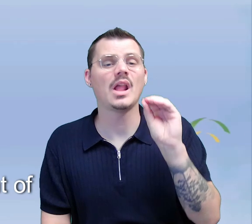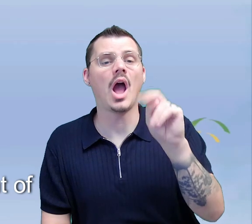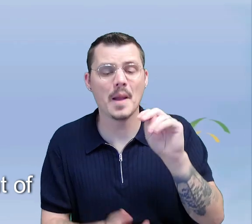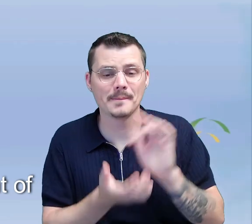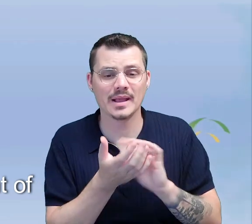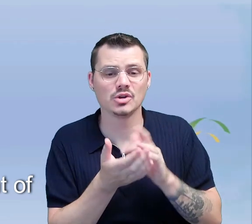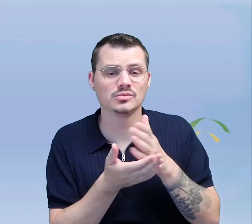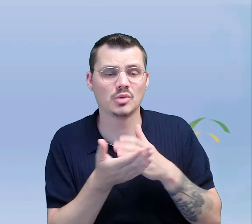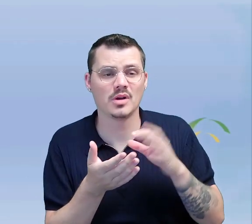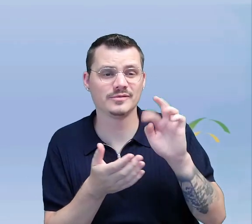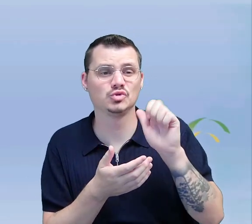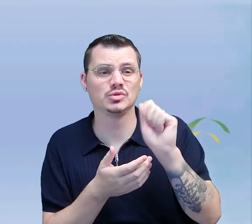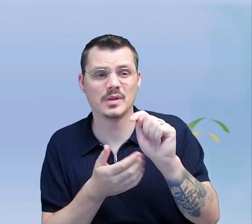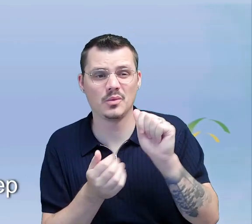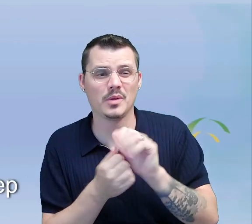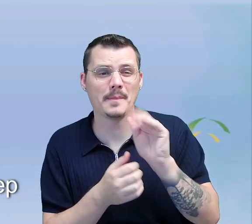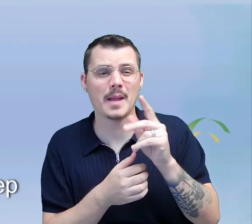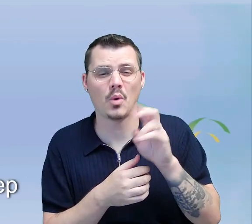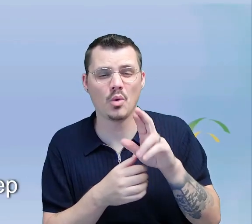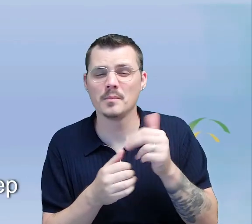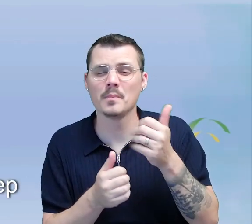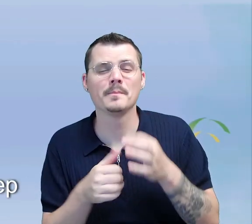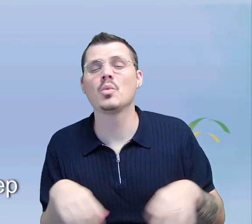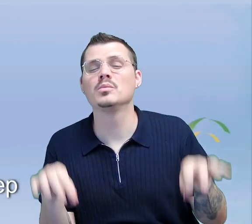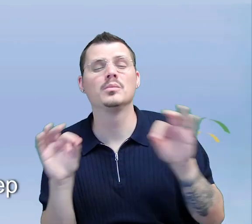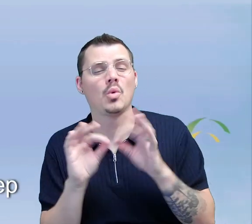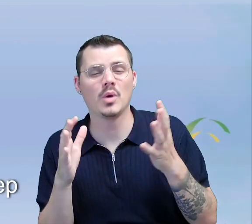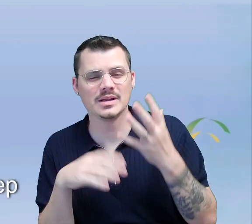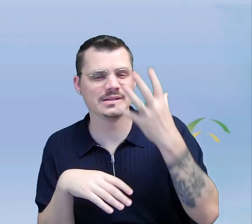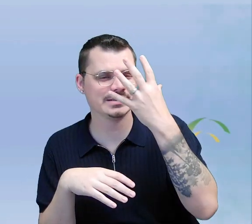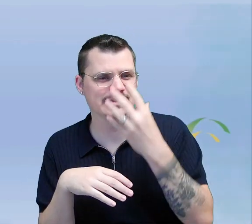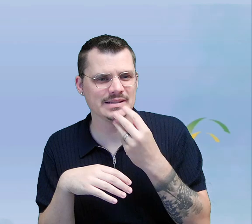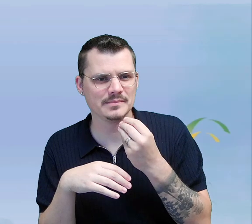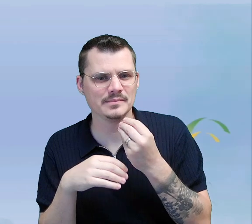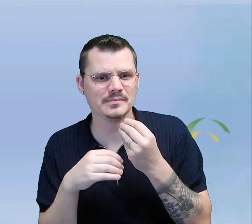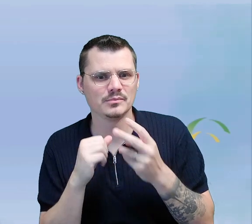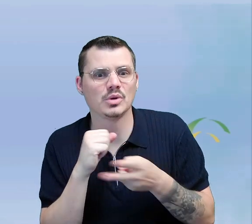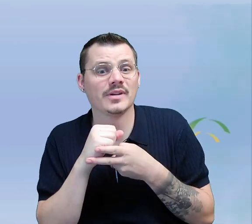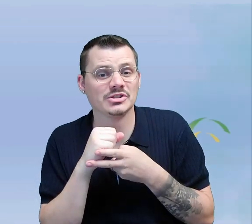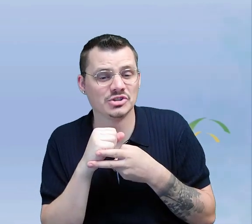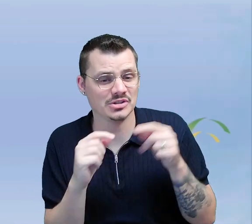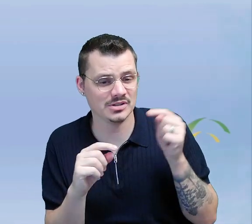Non-medication aspects of treatment of bipolar disorder, probably the most important is sleep preservation.